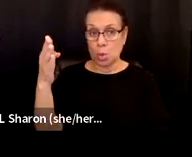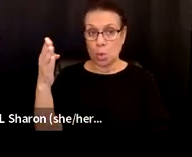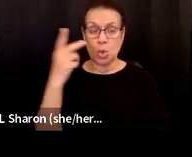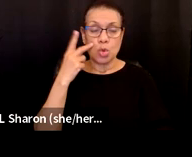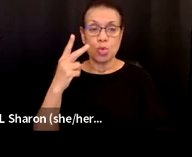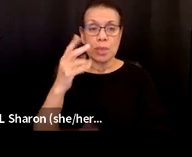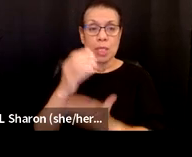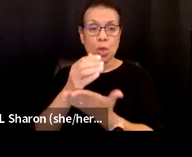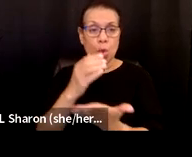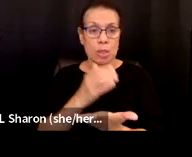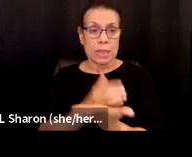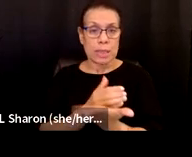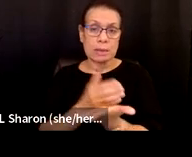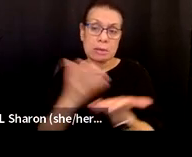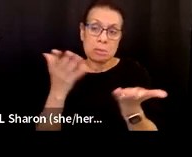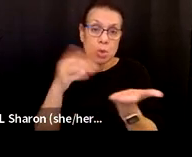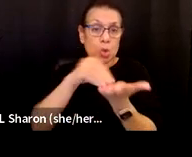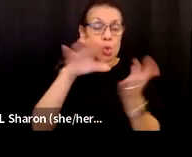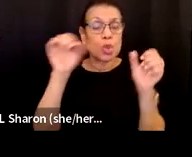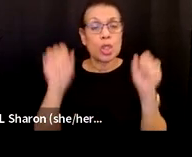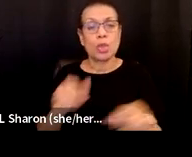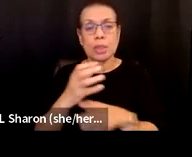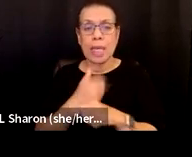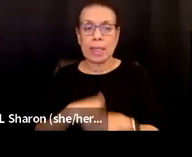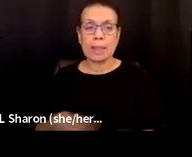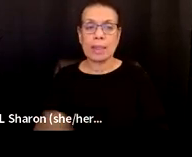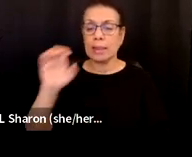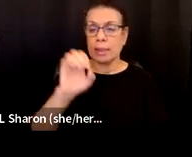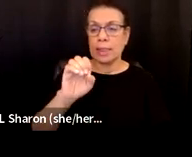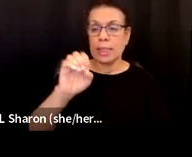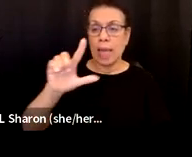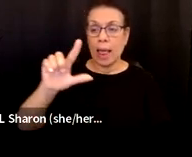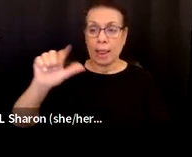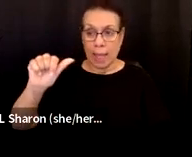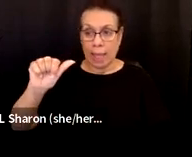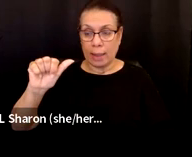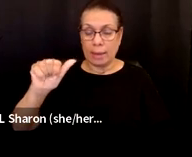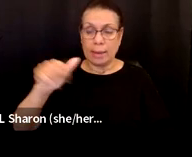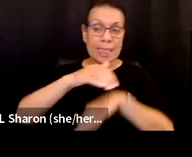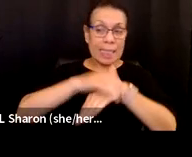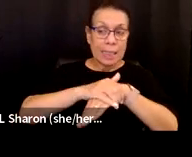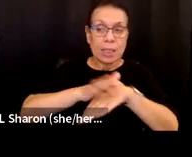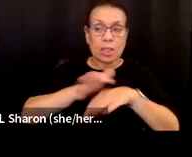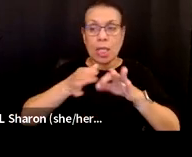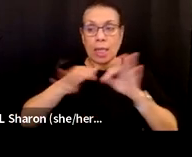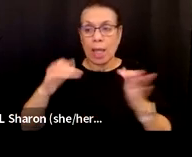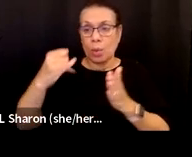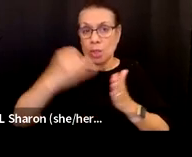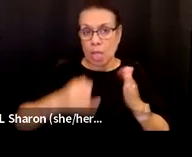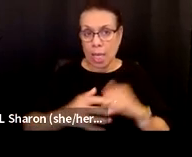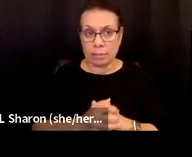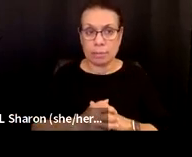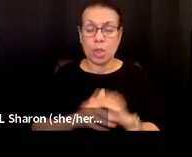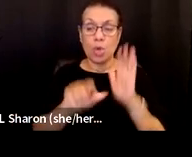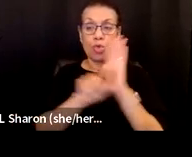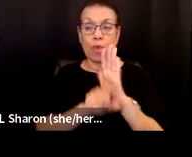courses that a student might take in english language arts beginning in uh grade seven all the